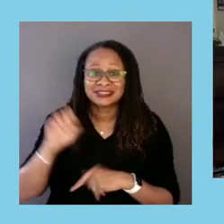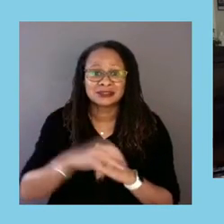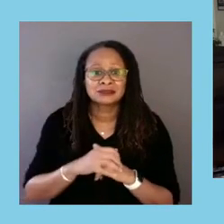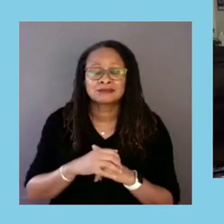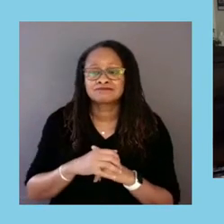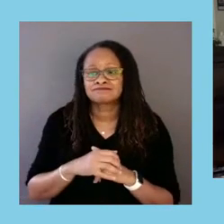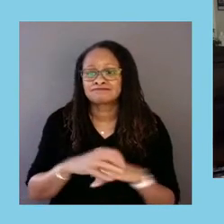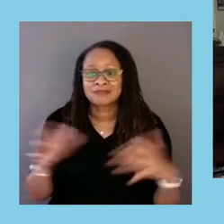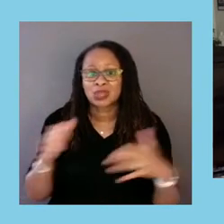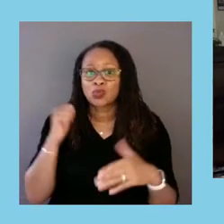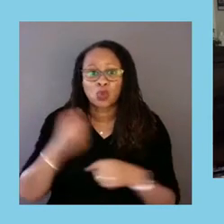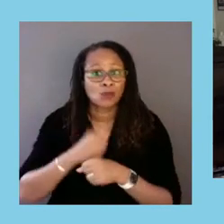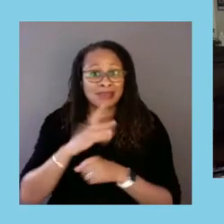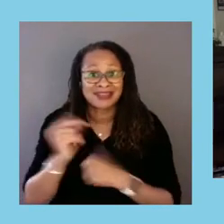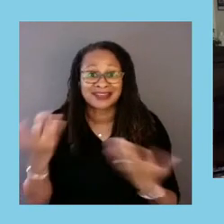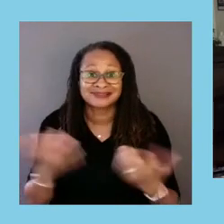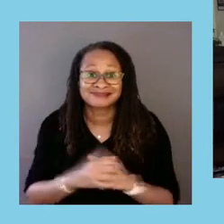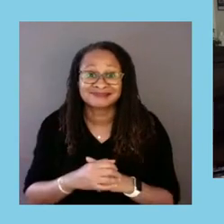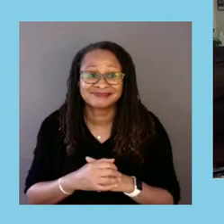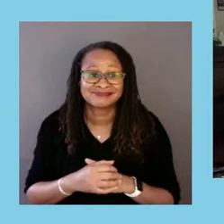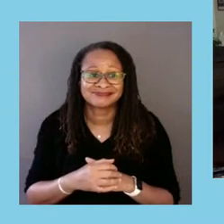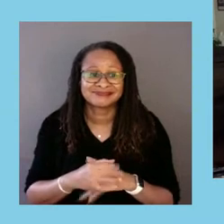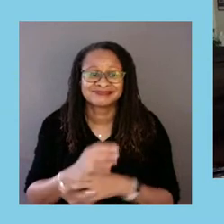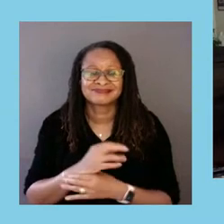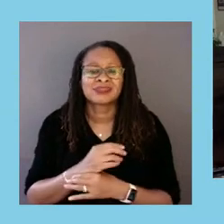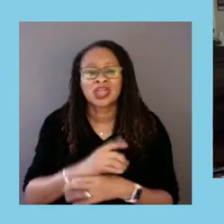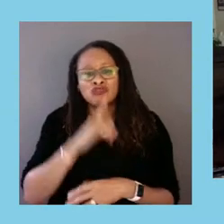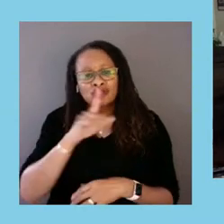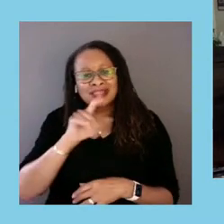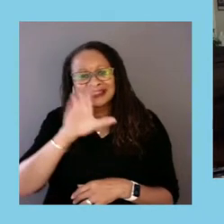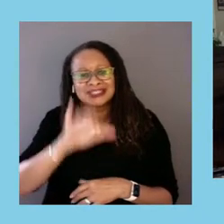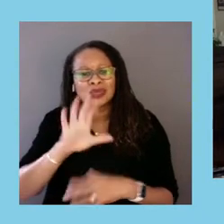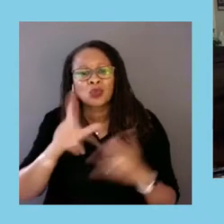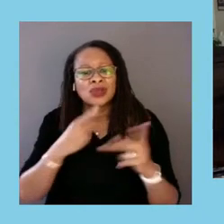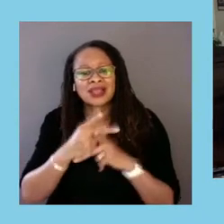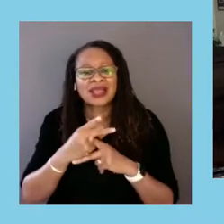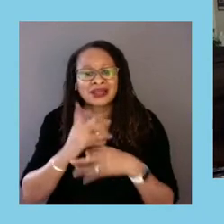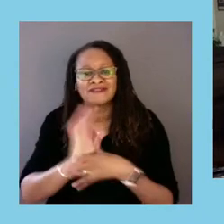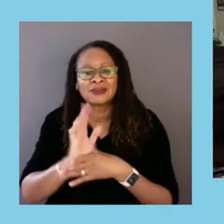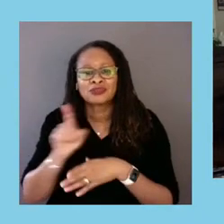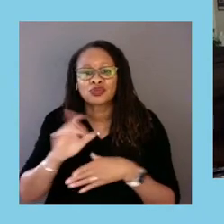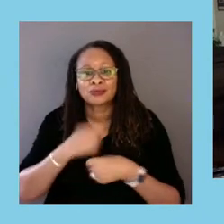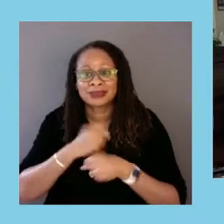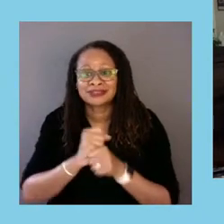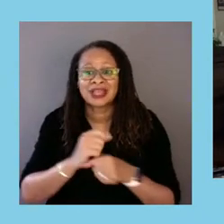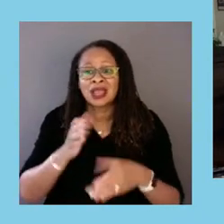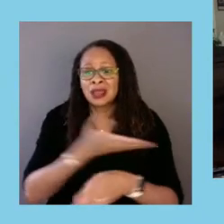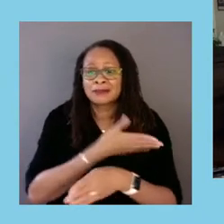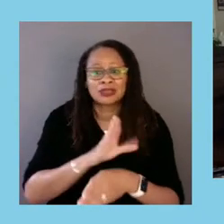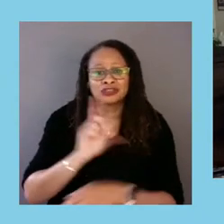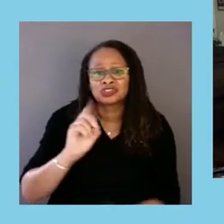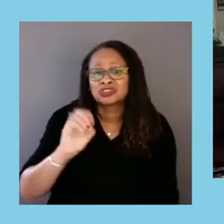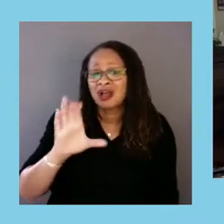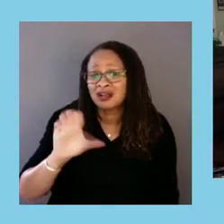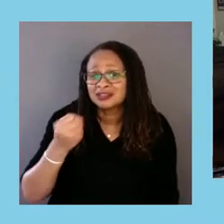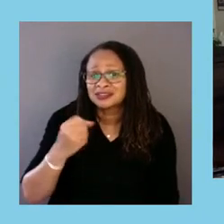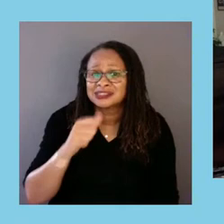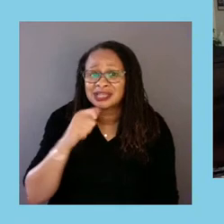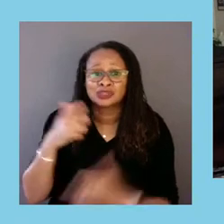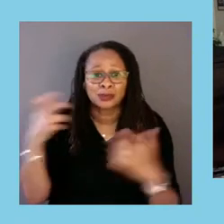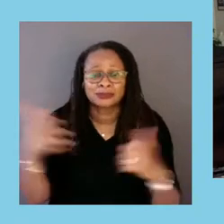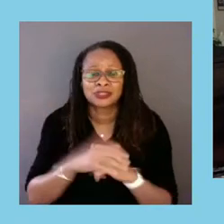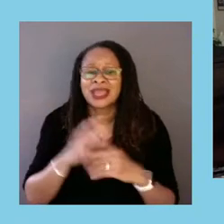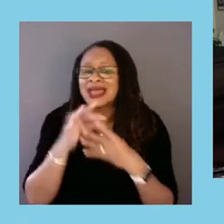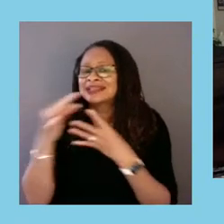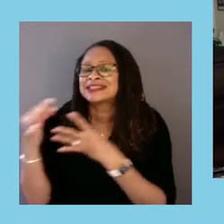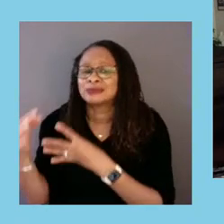it won't make it. Then just be realistic. What kind of film are you making? Music docs? Not so much. There are exceptions,